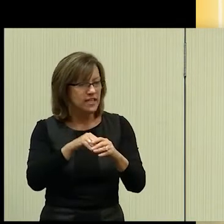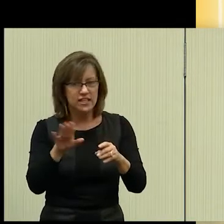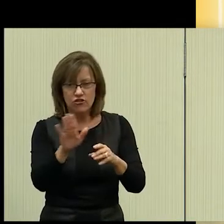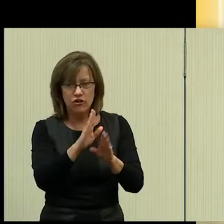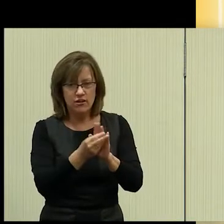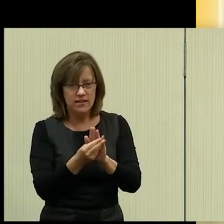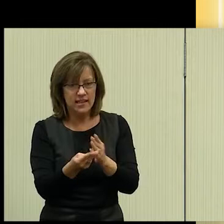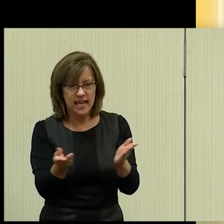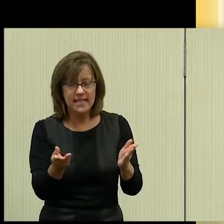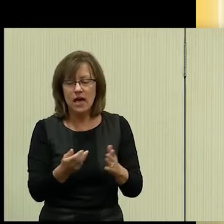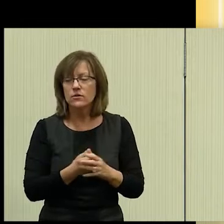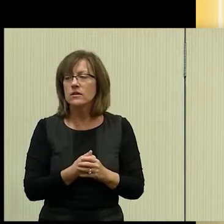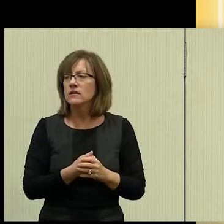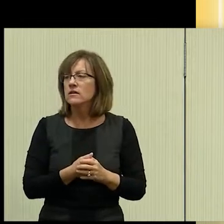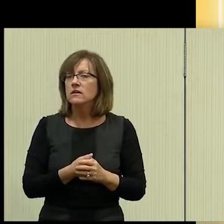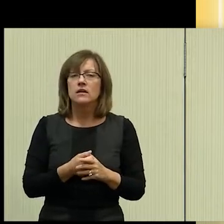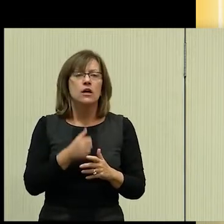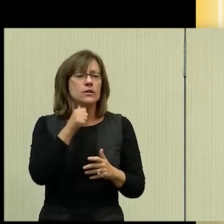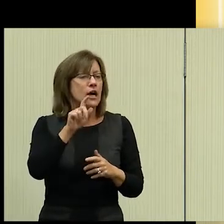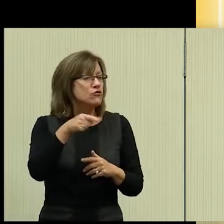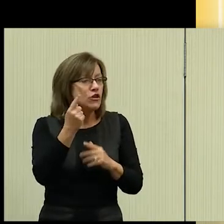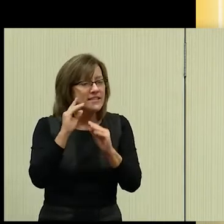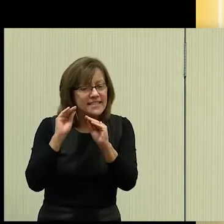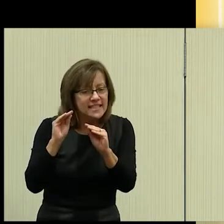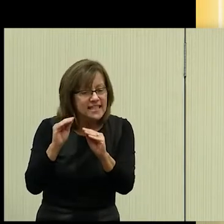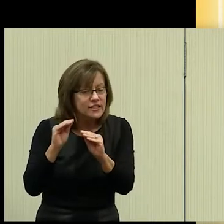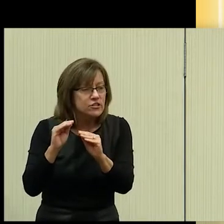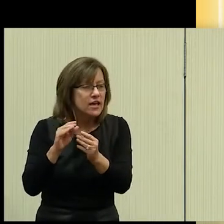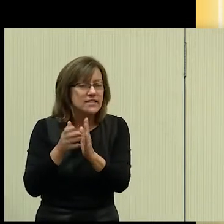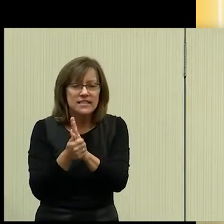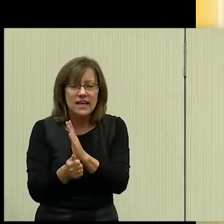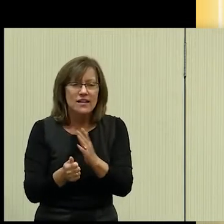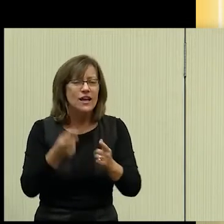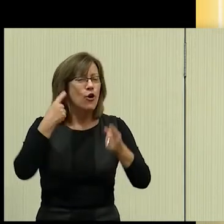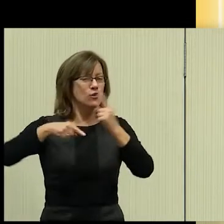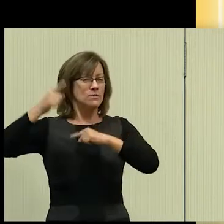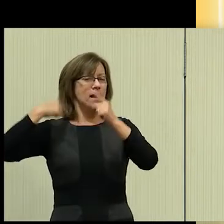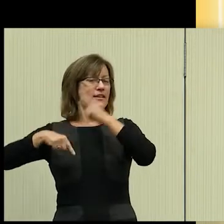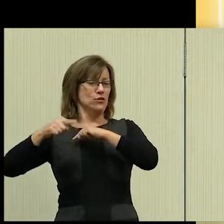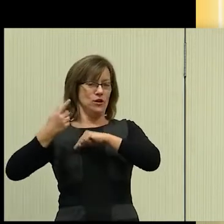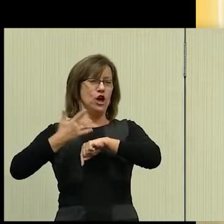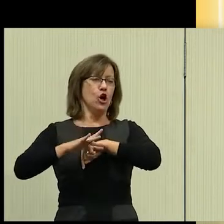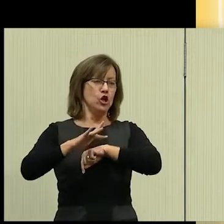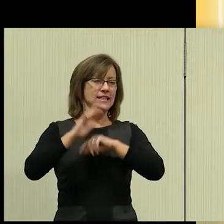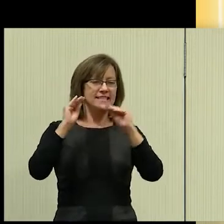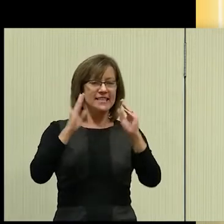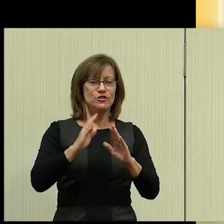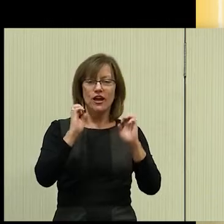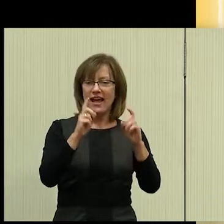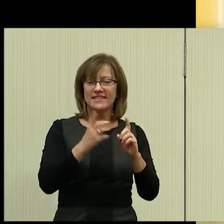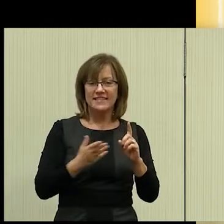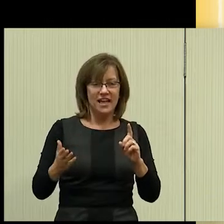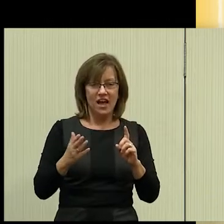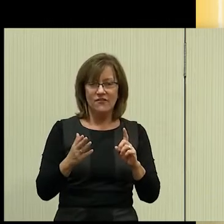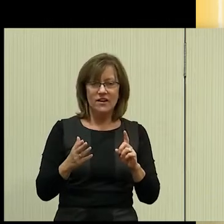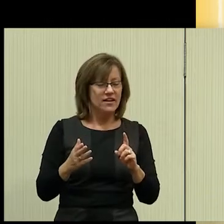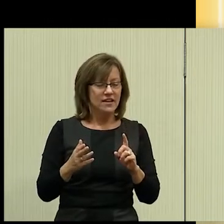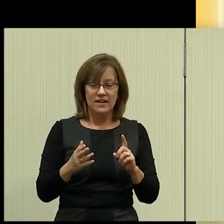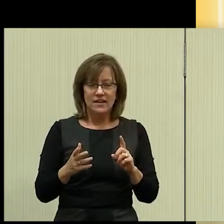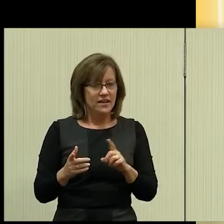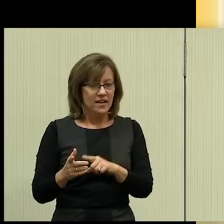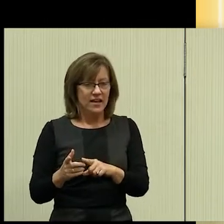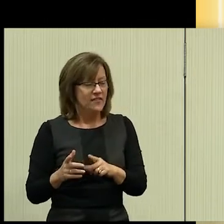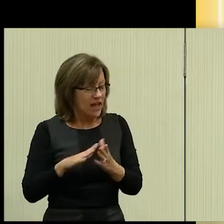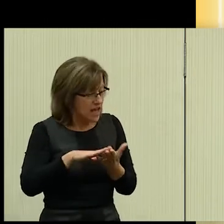teach a skill, and this goes back to like our early teacher ed stuff. We don't just teach a skill and a child learn it. There's acquisition. You